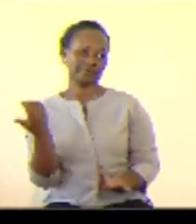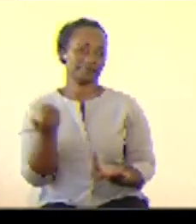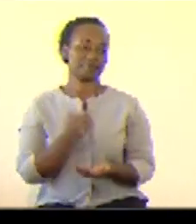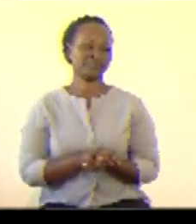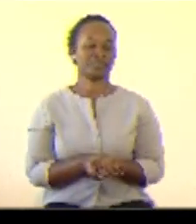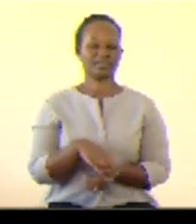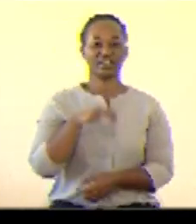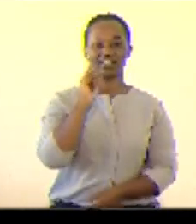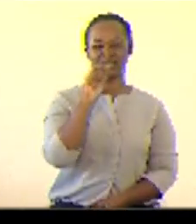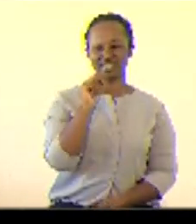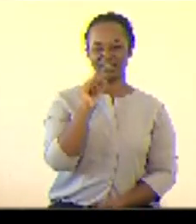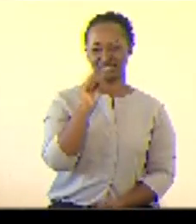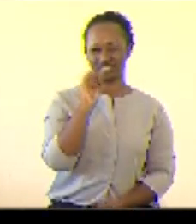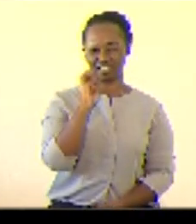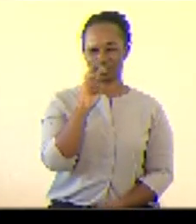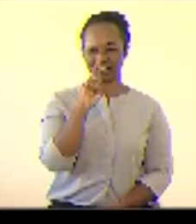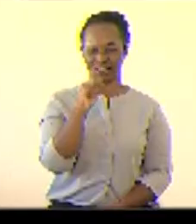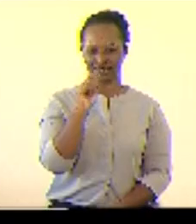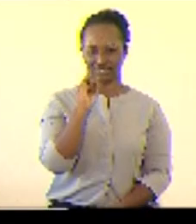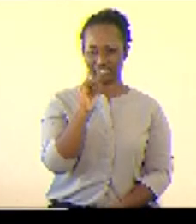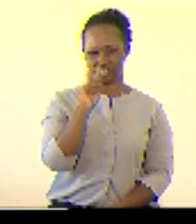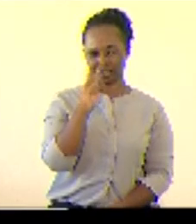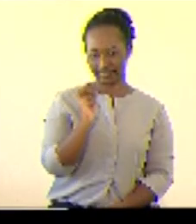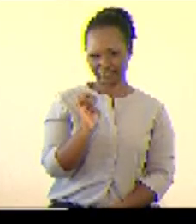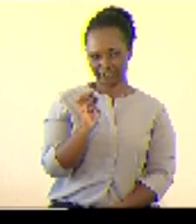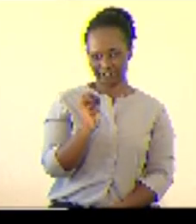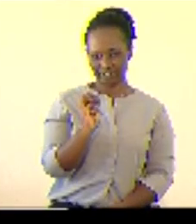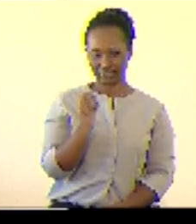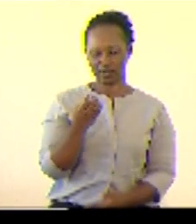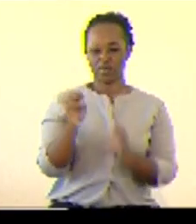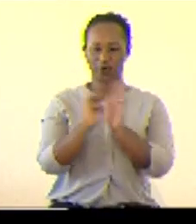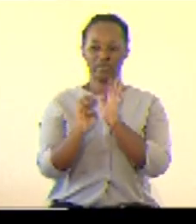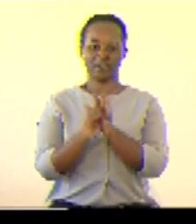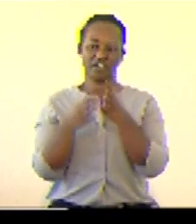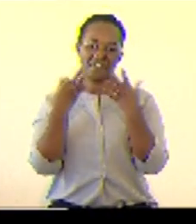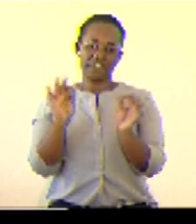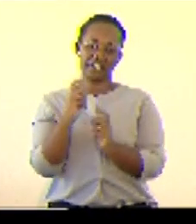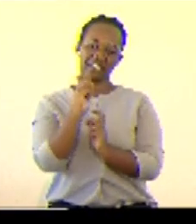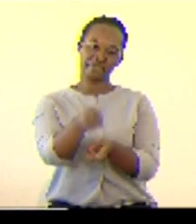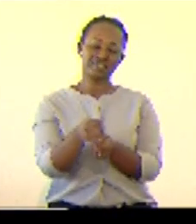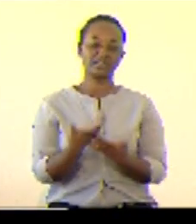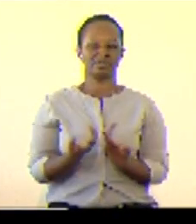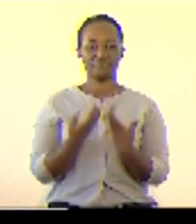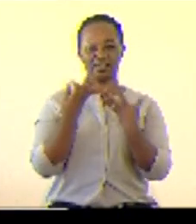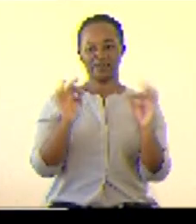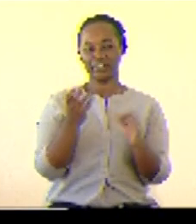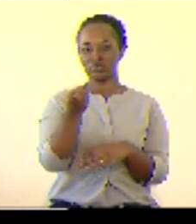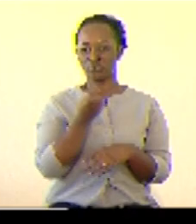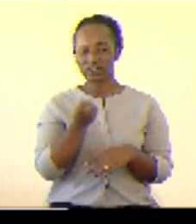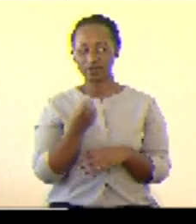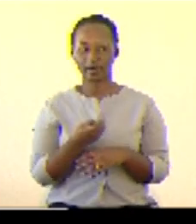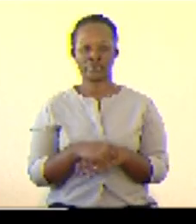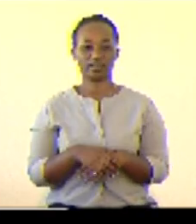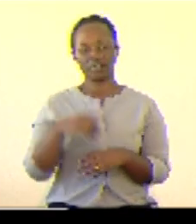that can attract you. Sales incentives to customers, e.g. free gifts, free transport for